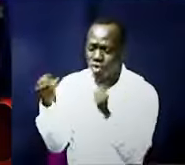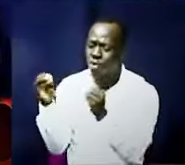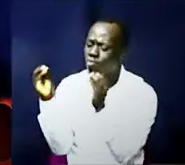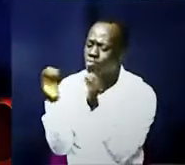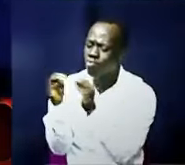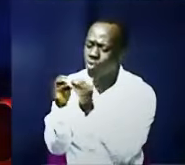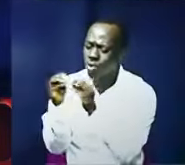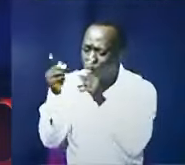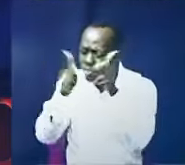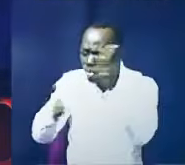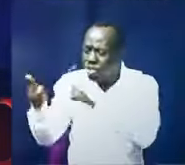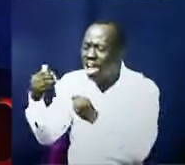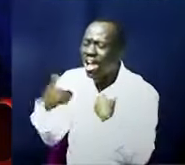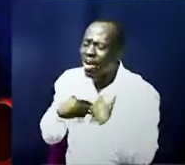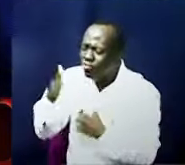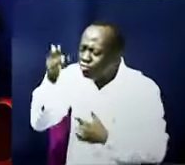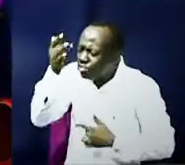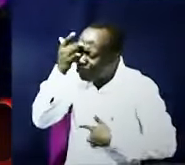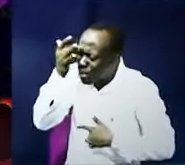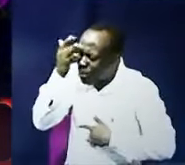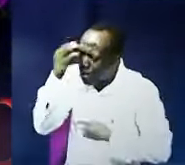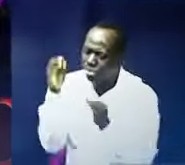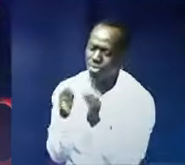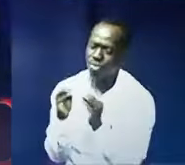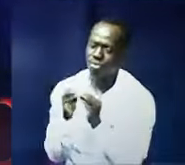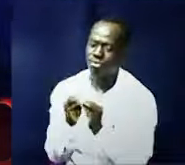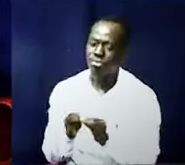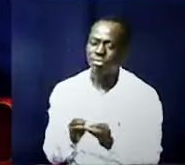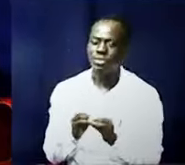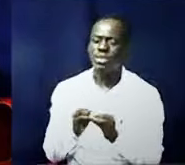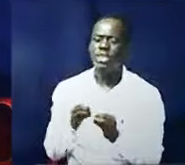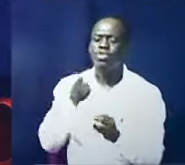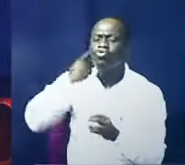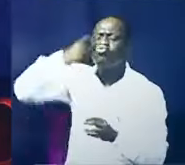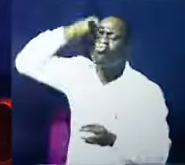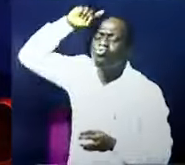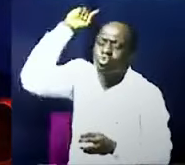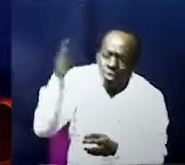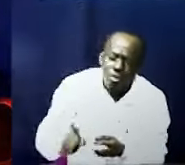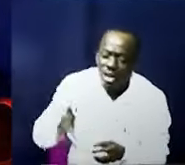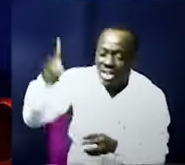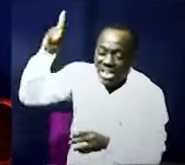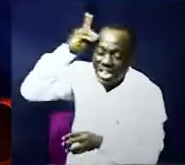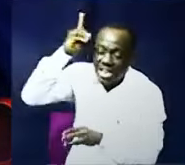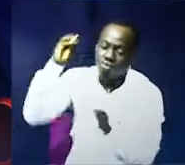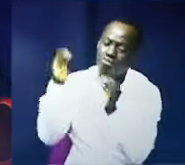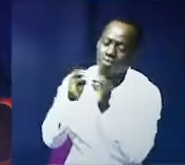He also drove out many demons. But he will not